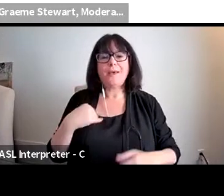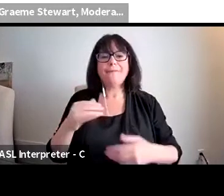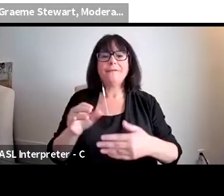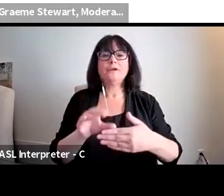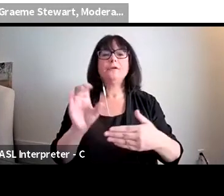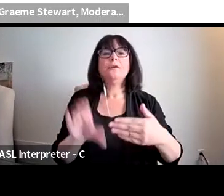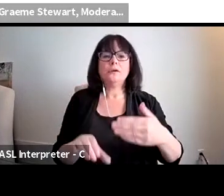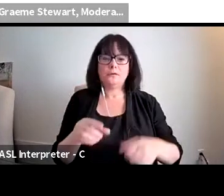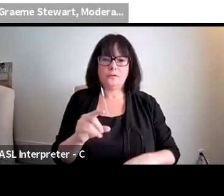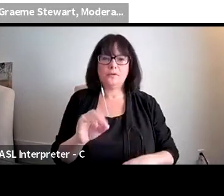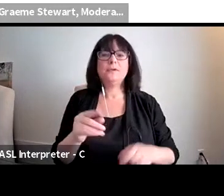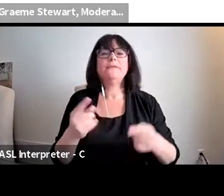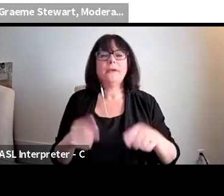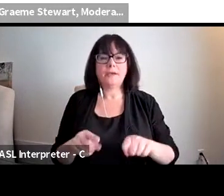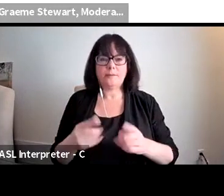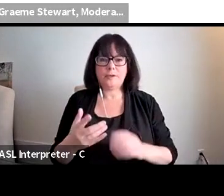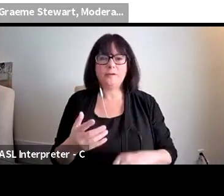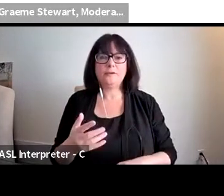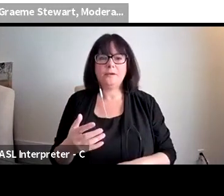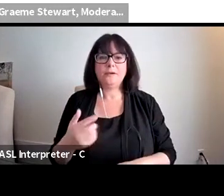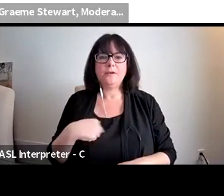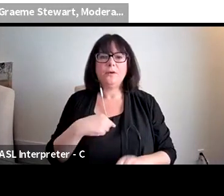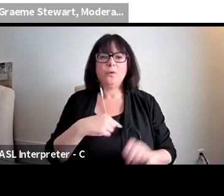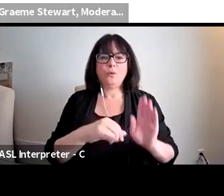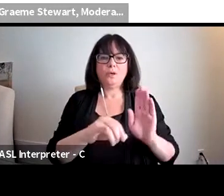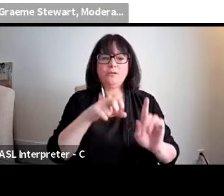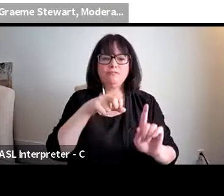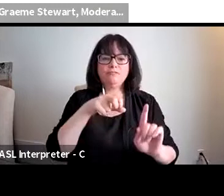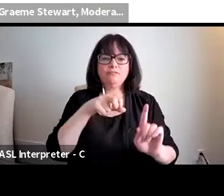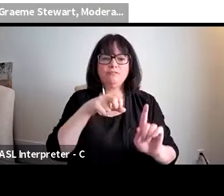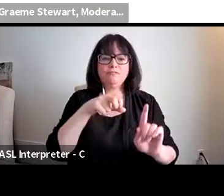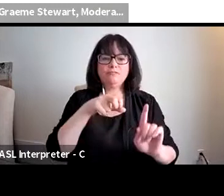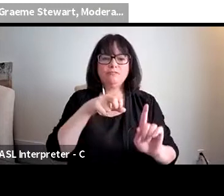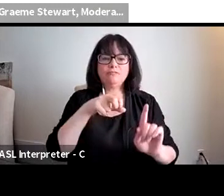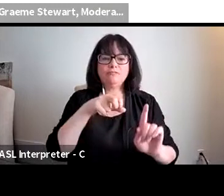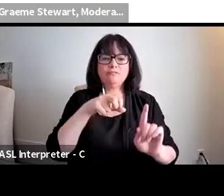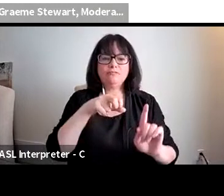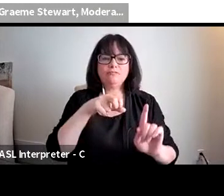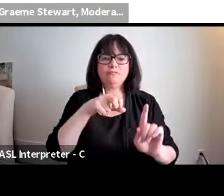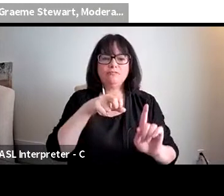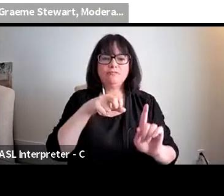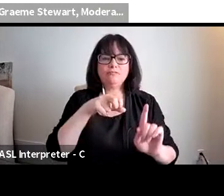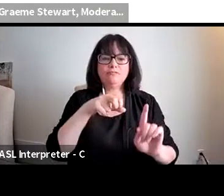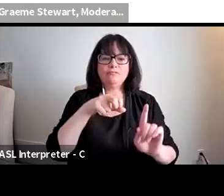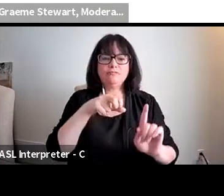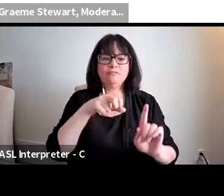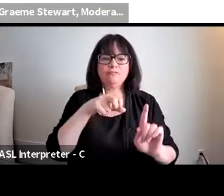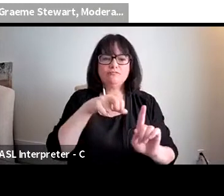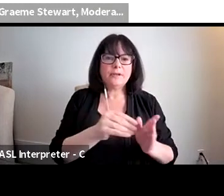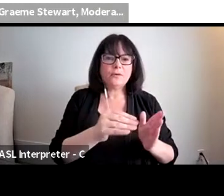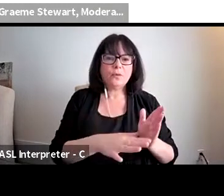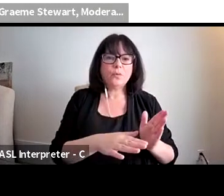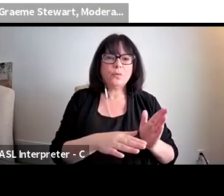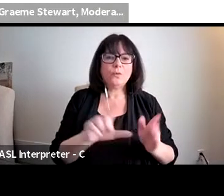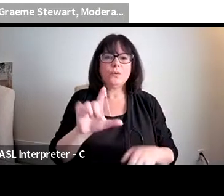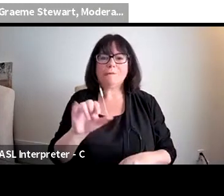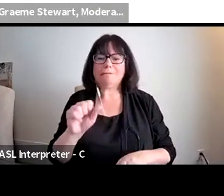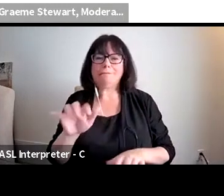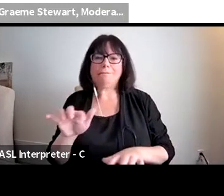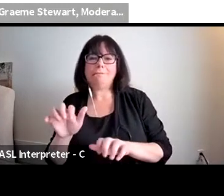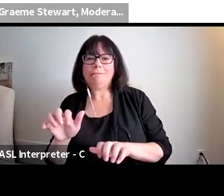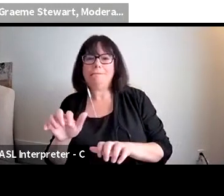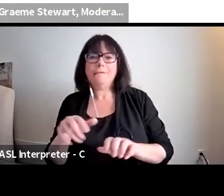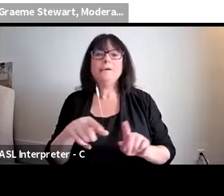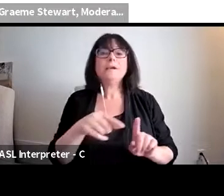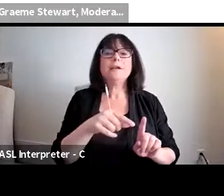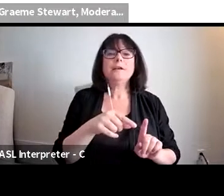finding instances and able to track that to students who then are having 0 marks awarded for assignments or having